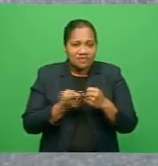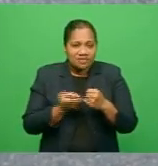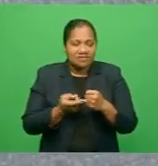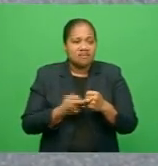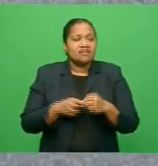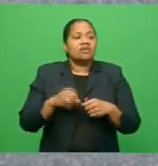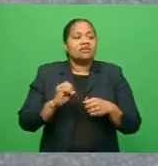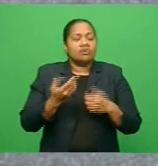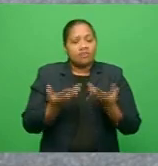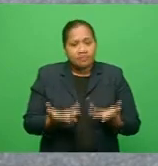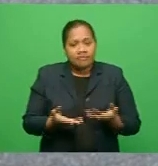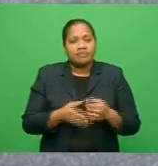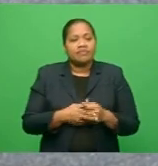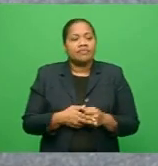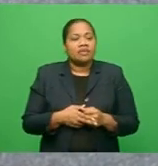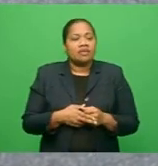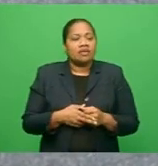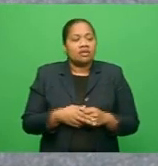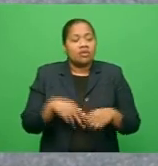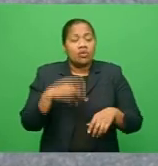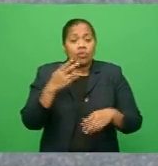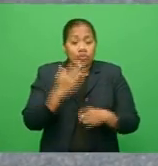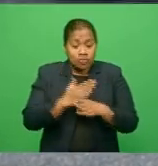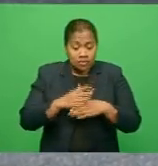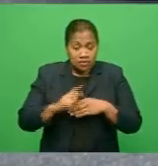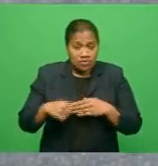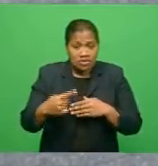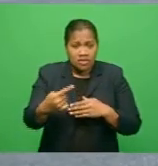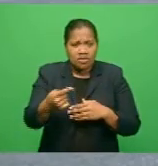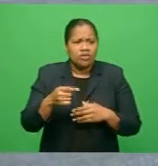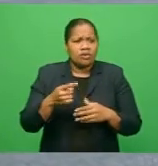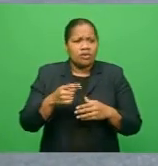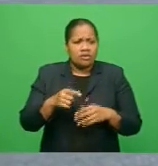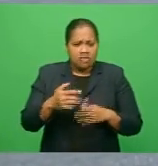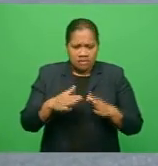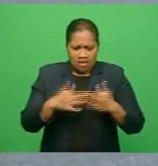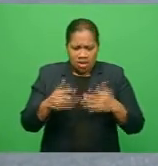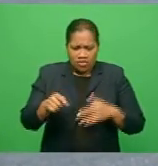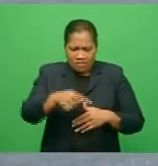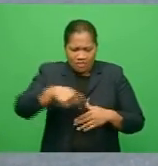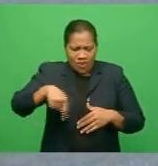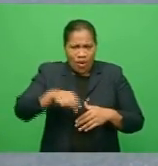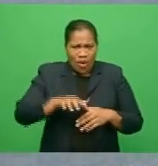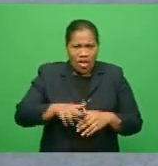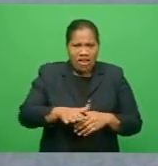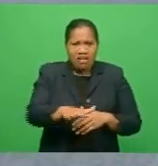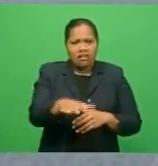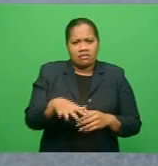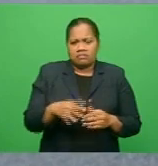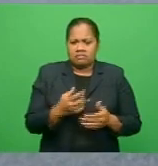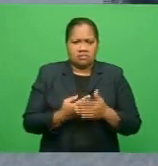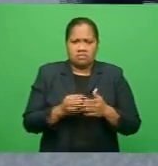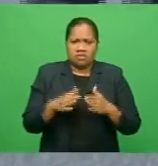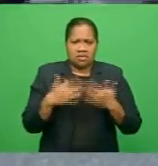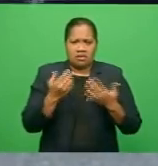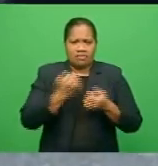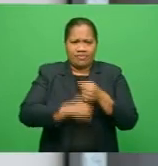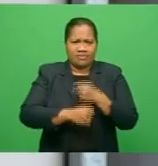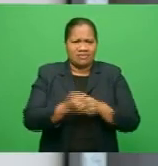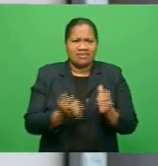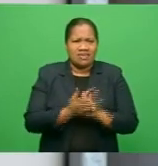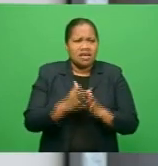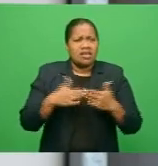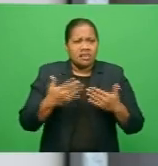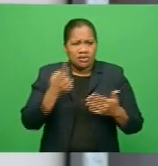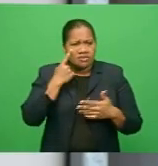And while works continue, Fijians say the pothole issue is fast becoming an eyesore. As we all know, we're all riding on the vehicle every